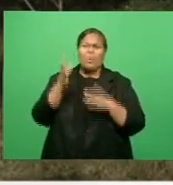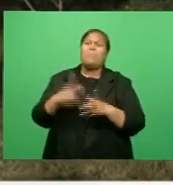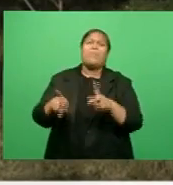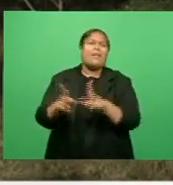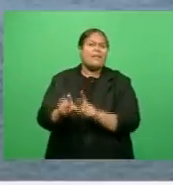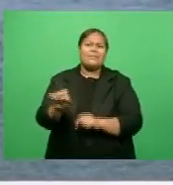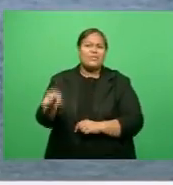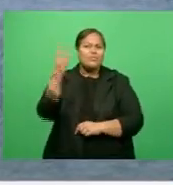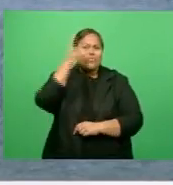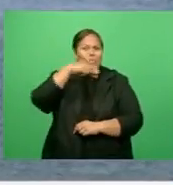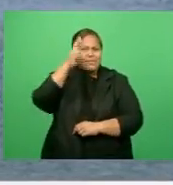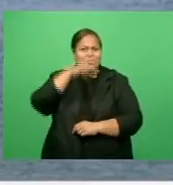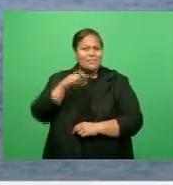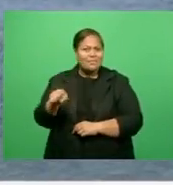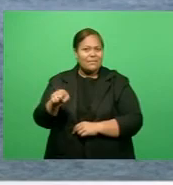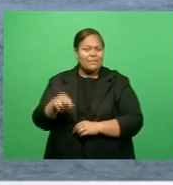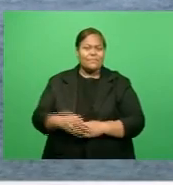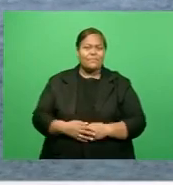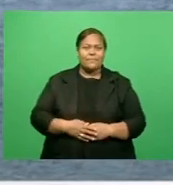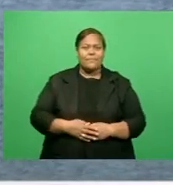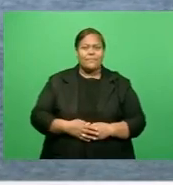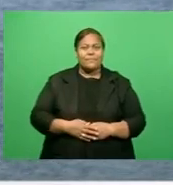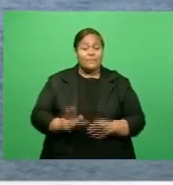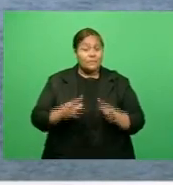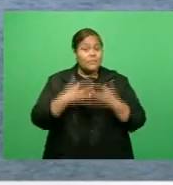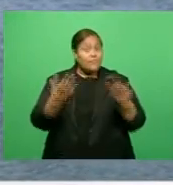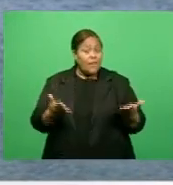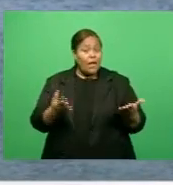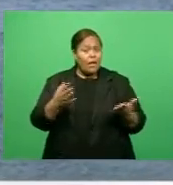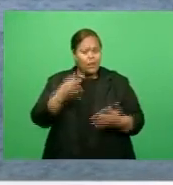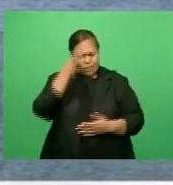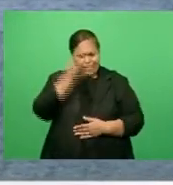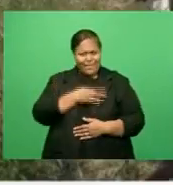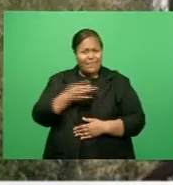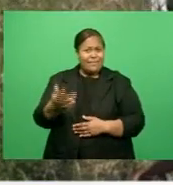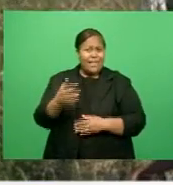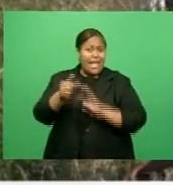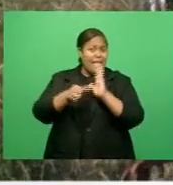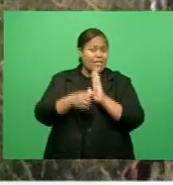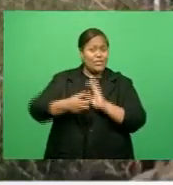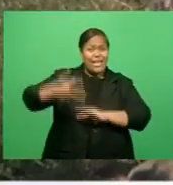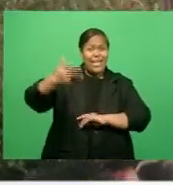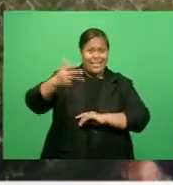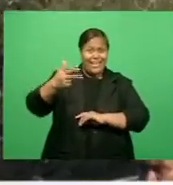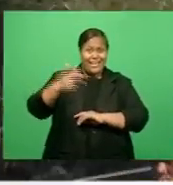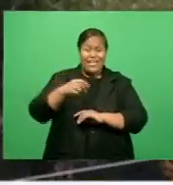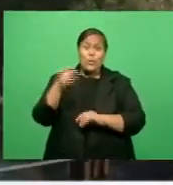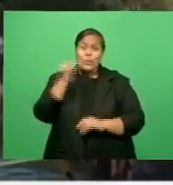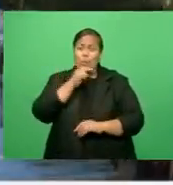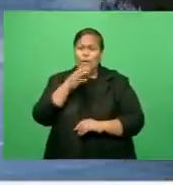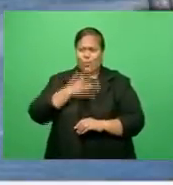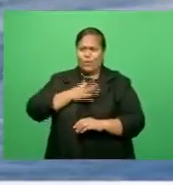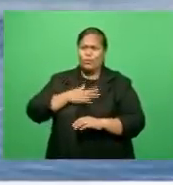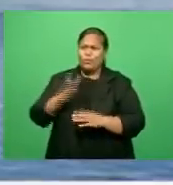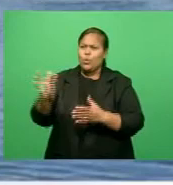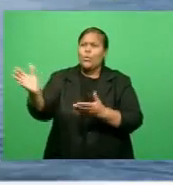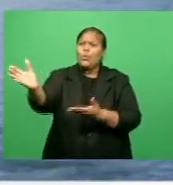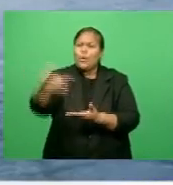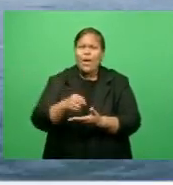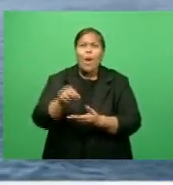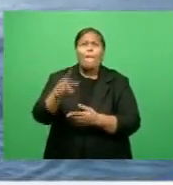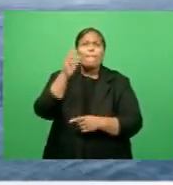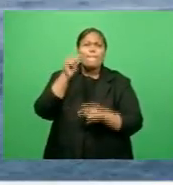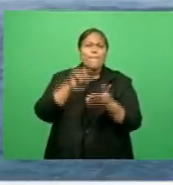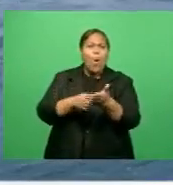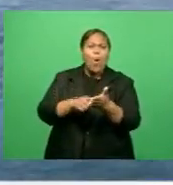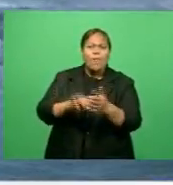is very risky. It is believed the 18-year-old victim was trying to retrieve a ball from the sea, and when he struggled